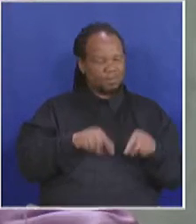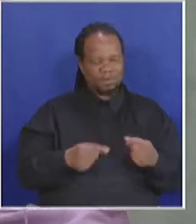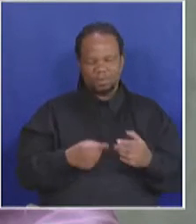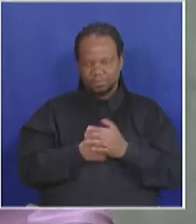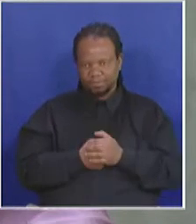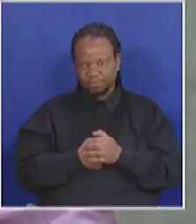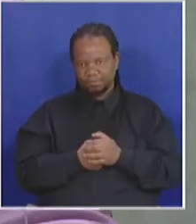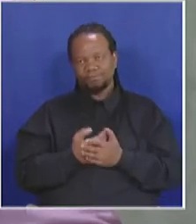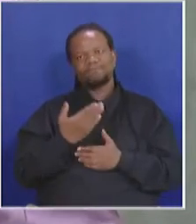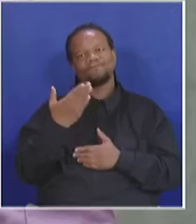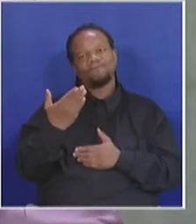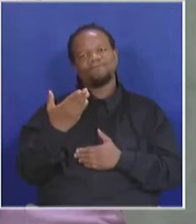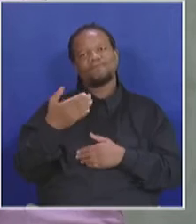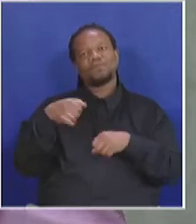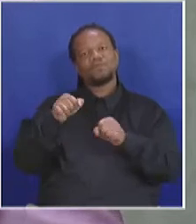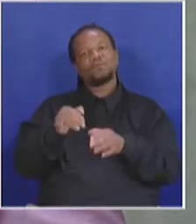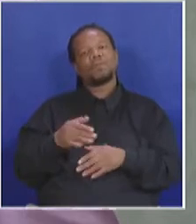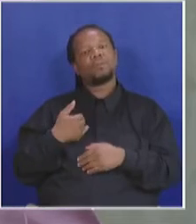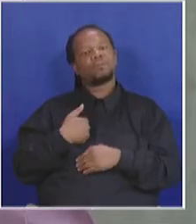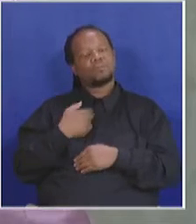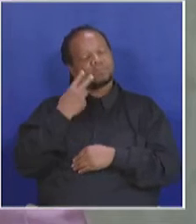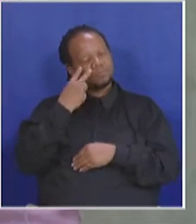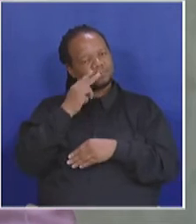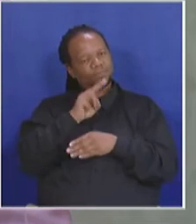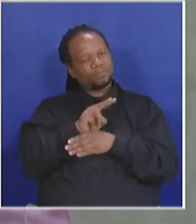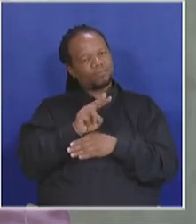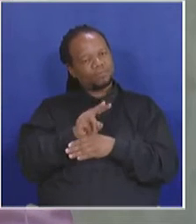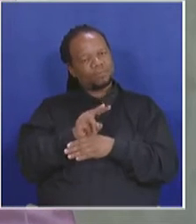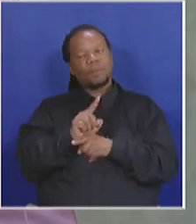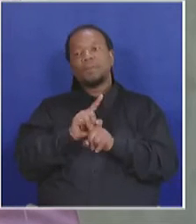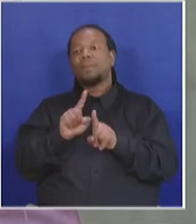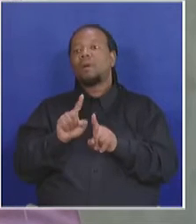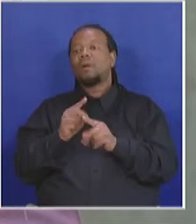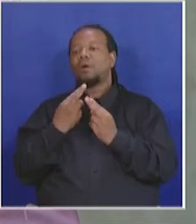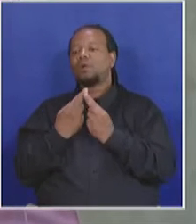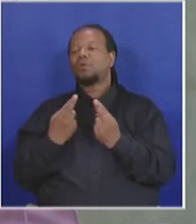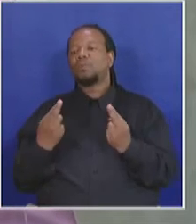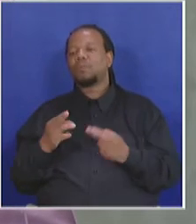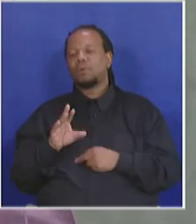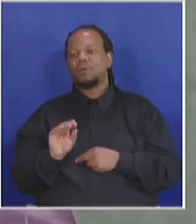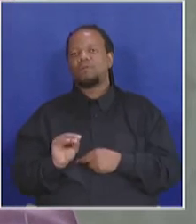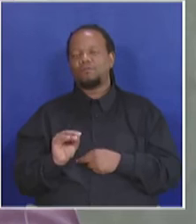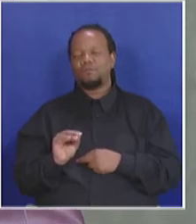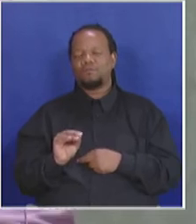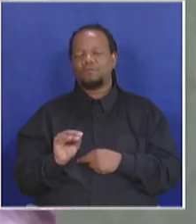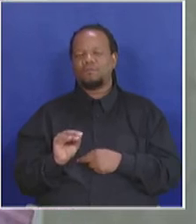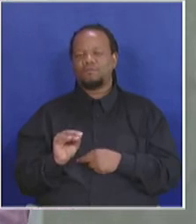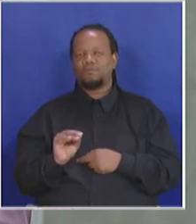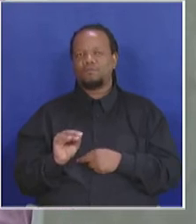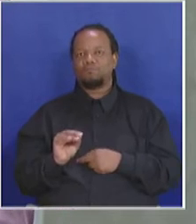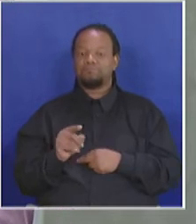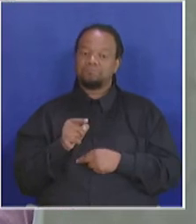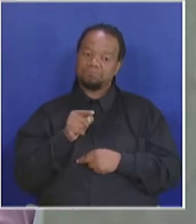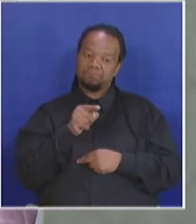Honorable Chairperson, based on these observations, the following recommendations were made in order to ensure the